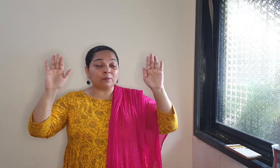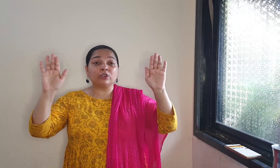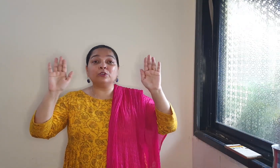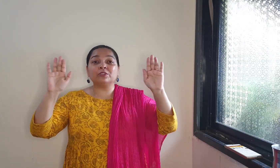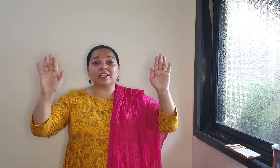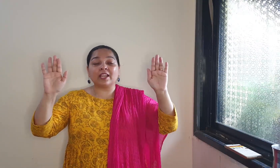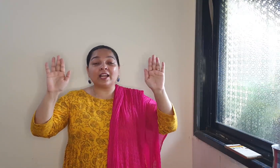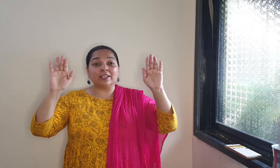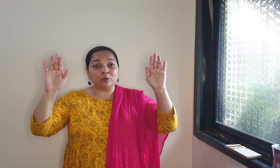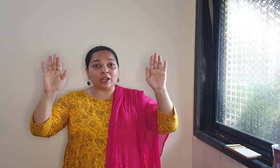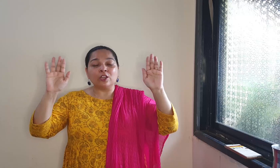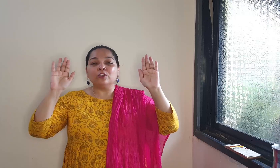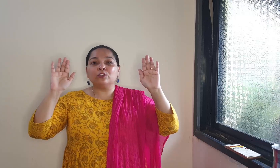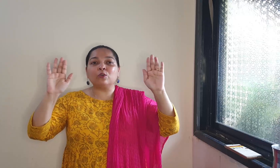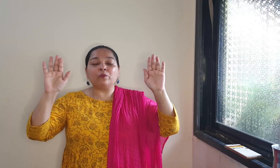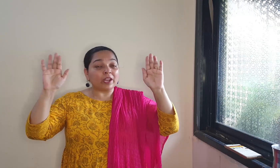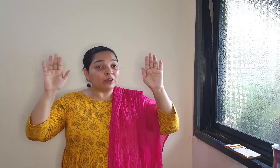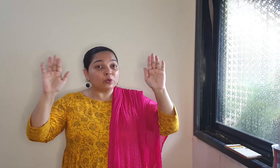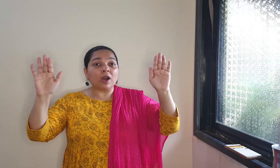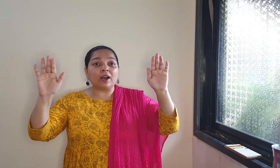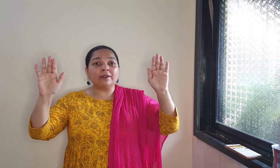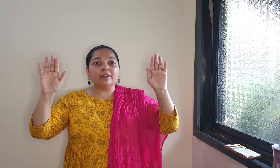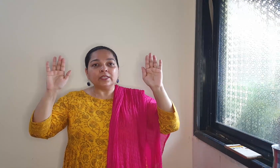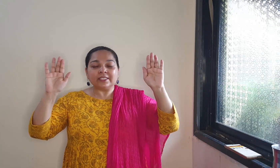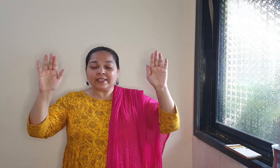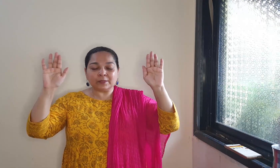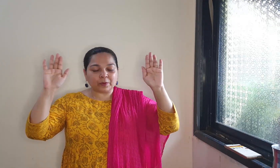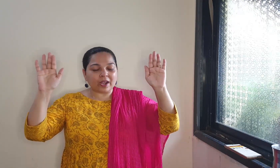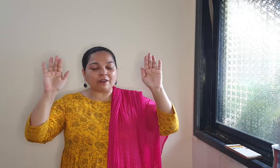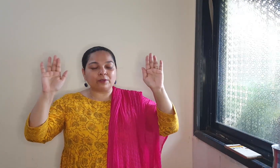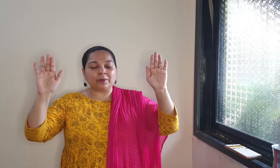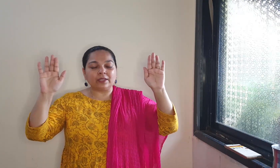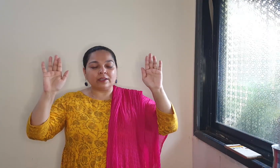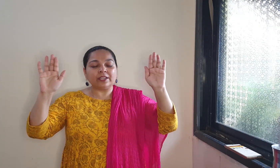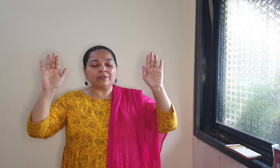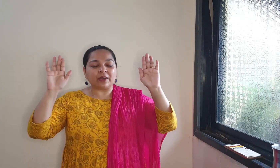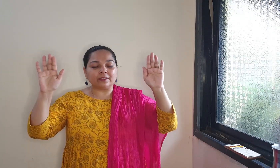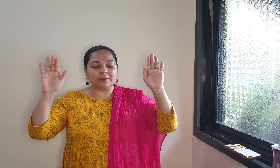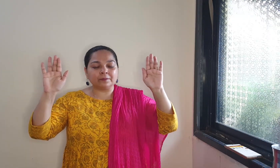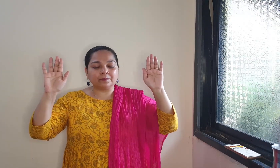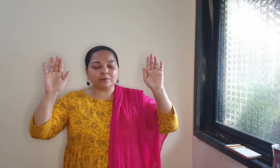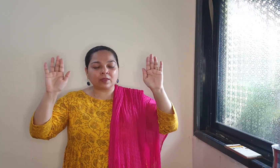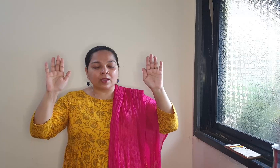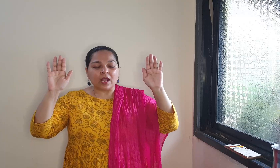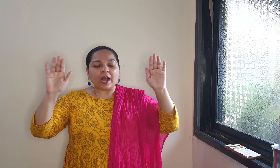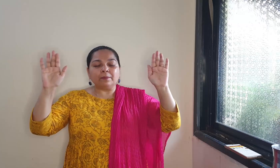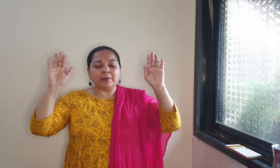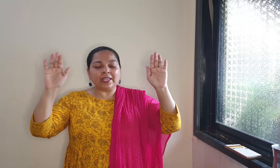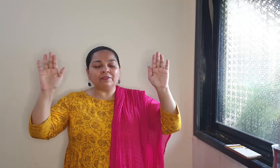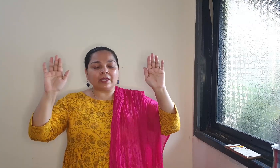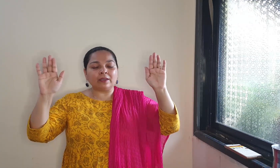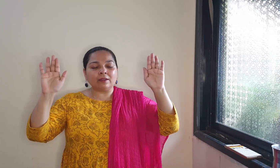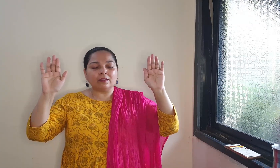It is important to say hallelujah. So wherever you are, say this prayer after me. Dear Father,